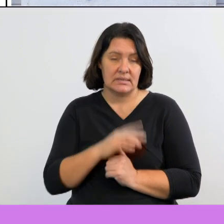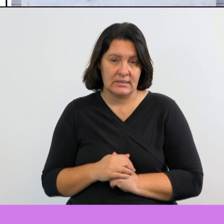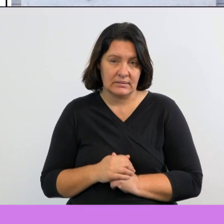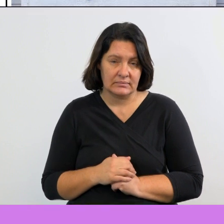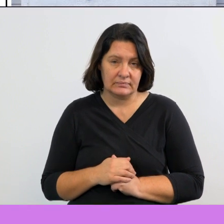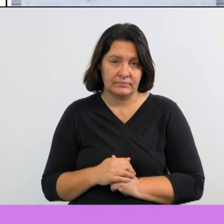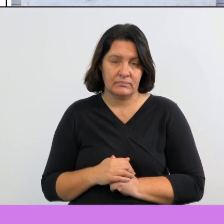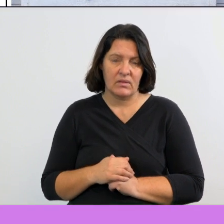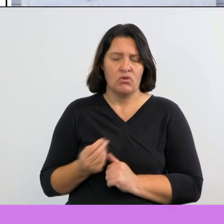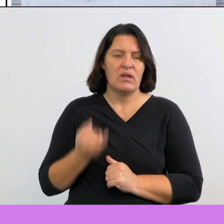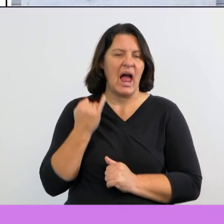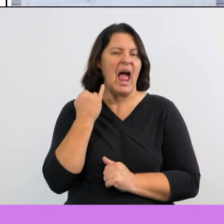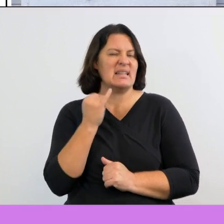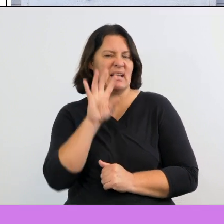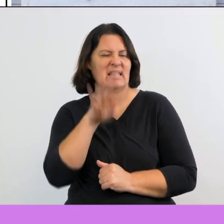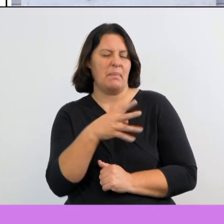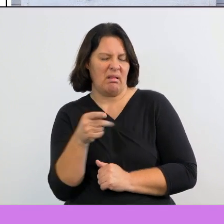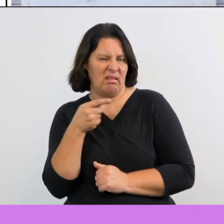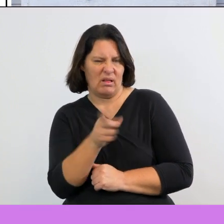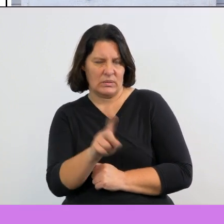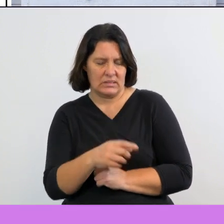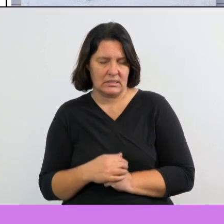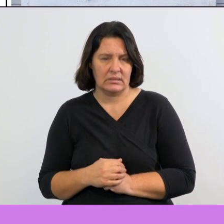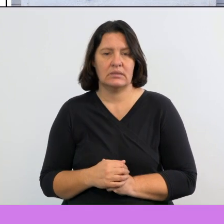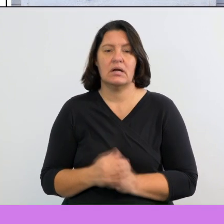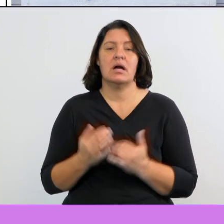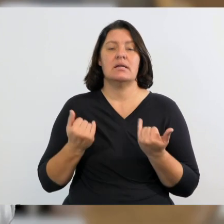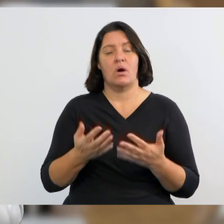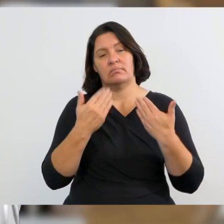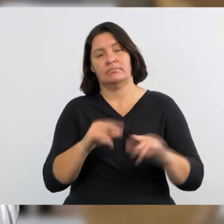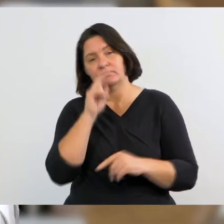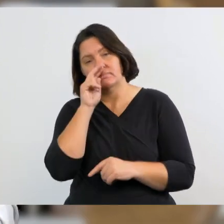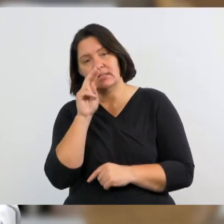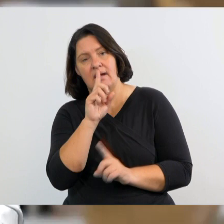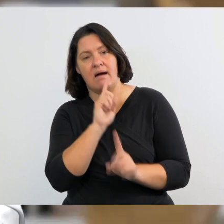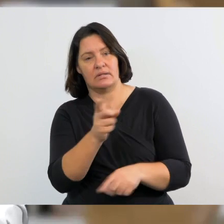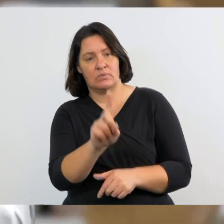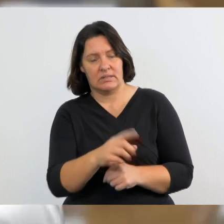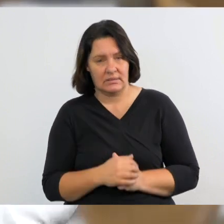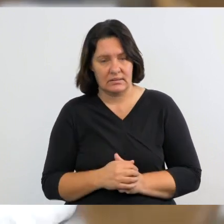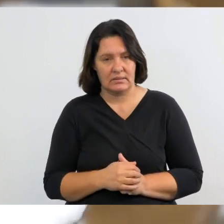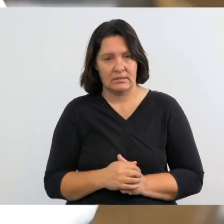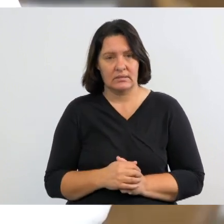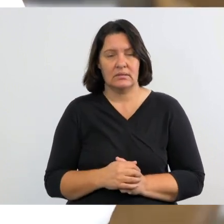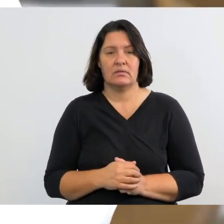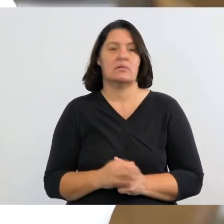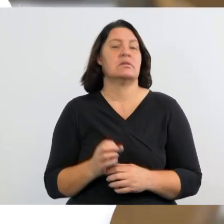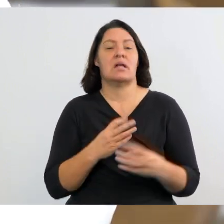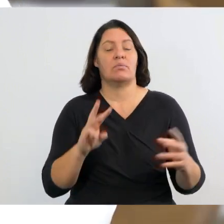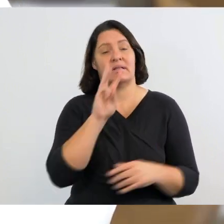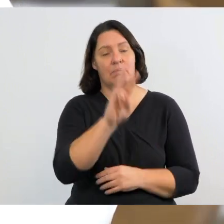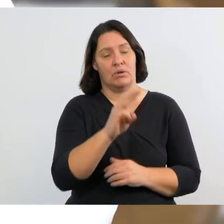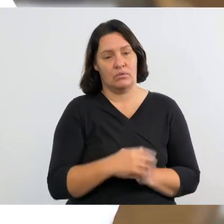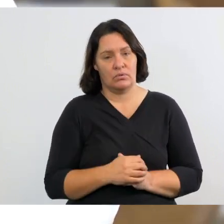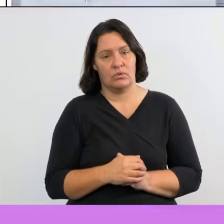Rand. That's just to give you an idea of what the table is all about. Now let's quickly see what we need to answer. Let's start